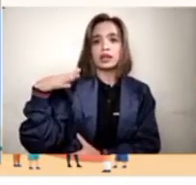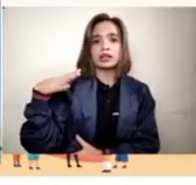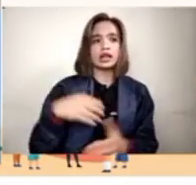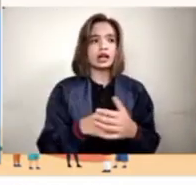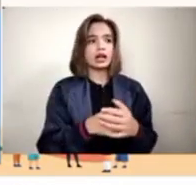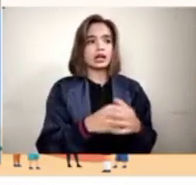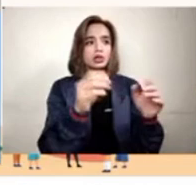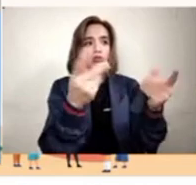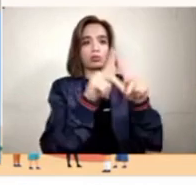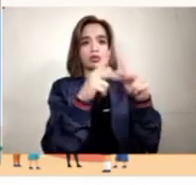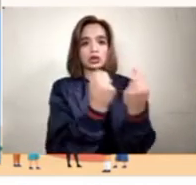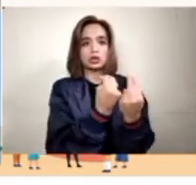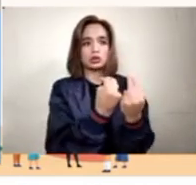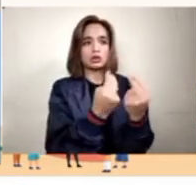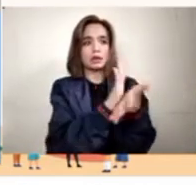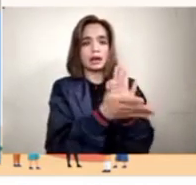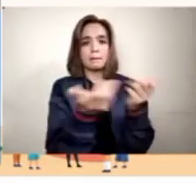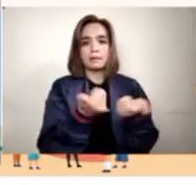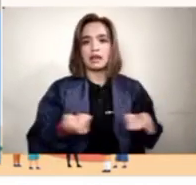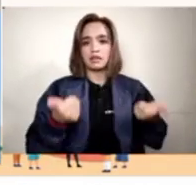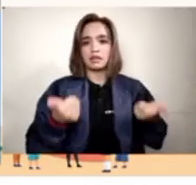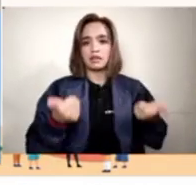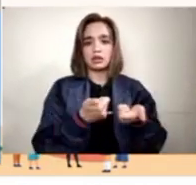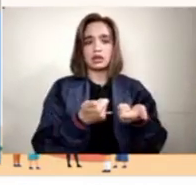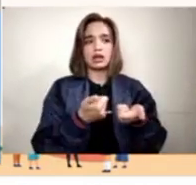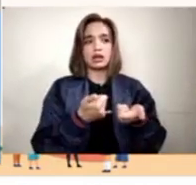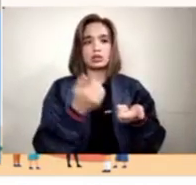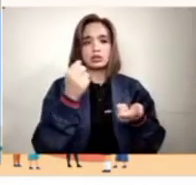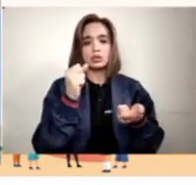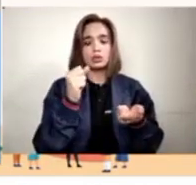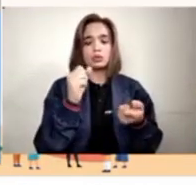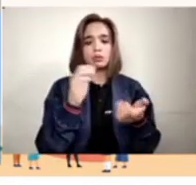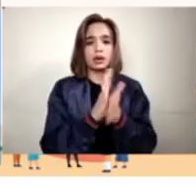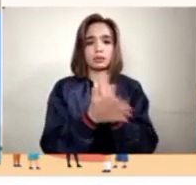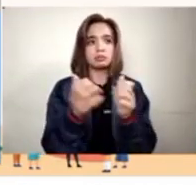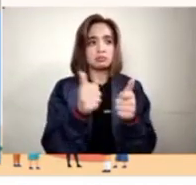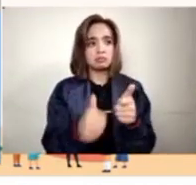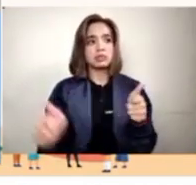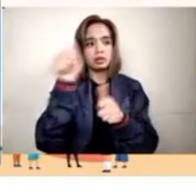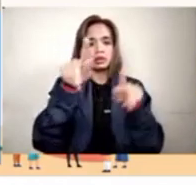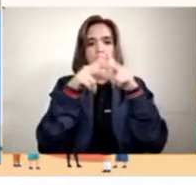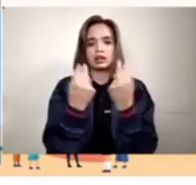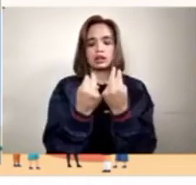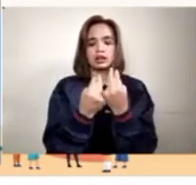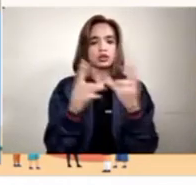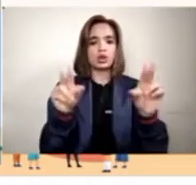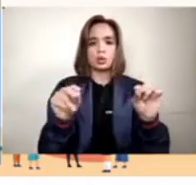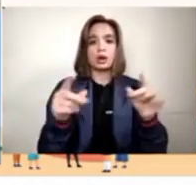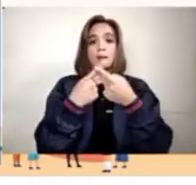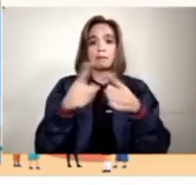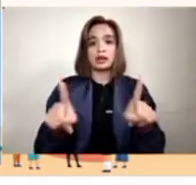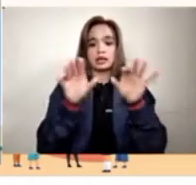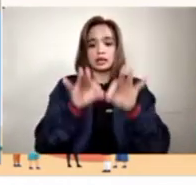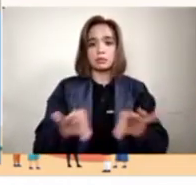wait for natural vacancy to occur for them to get promoted to a higher position. As soon as